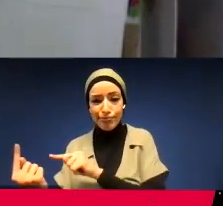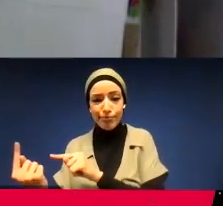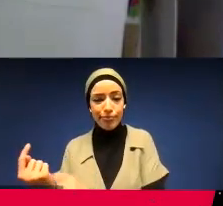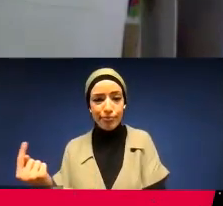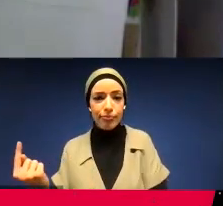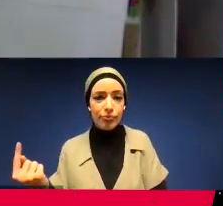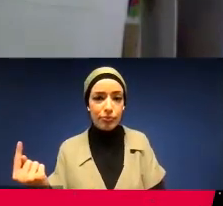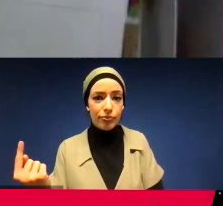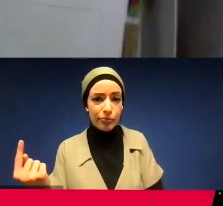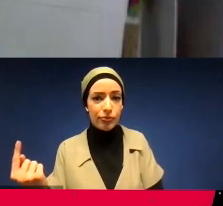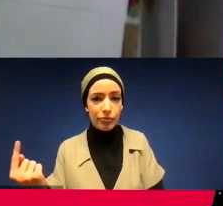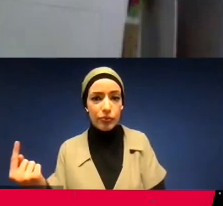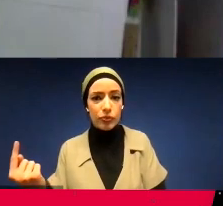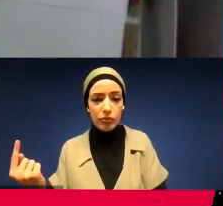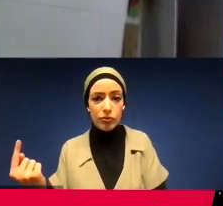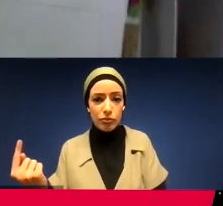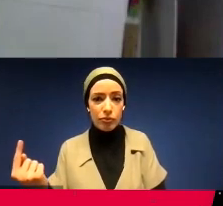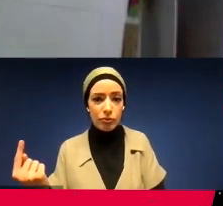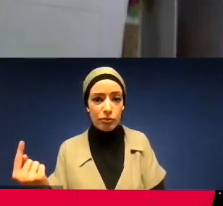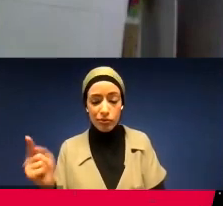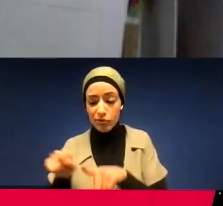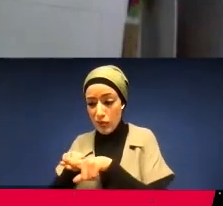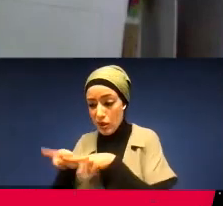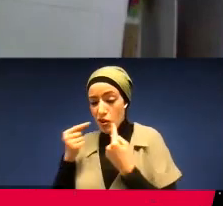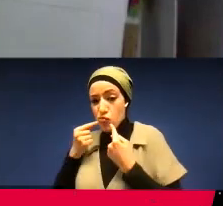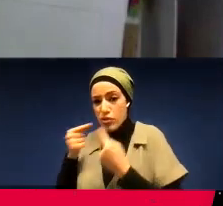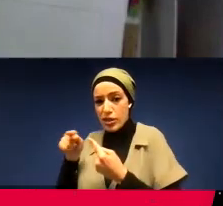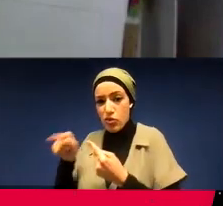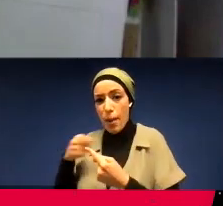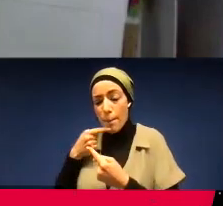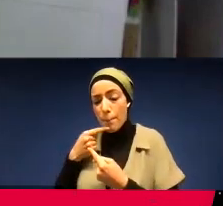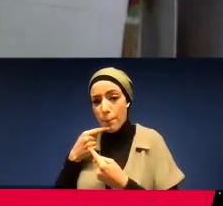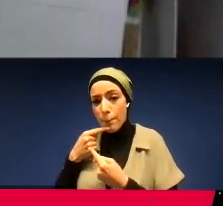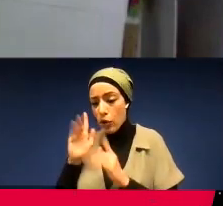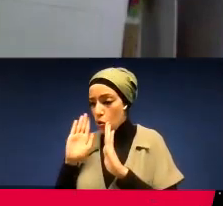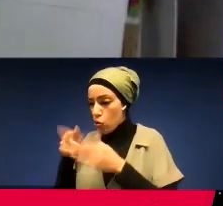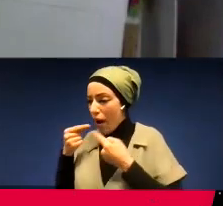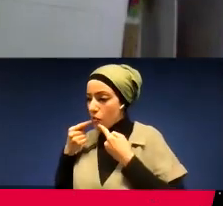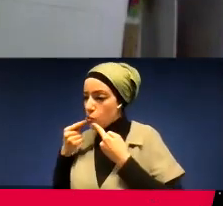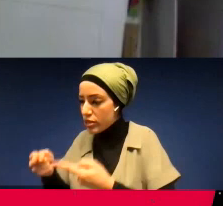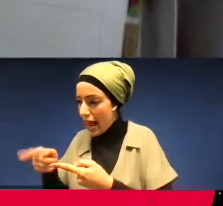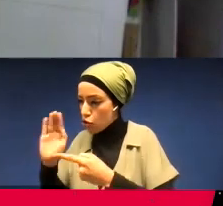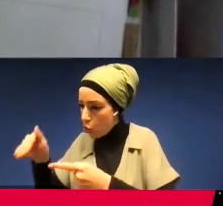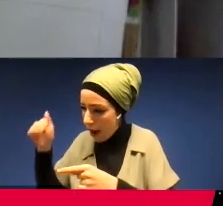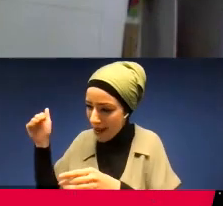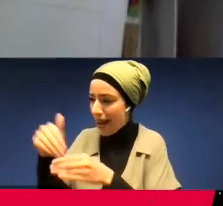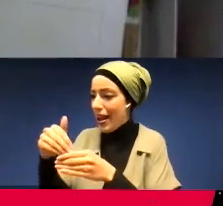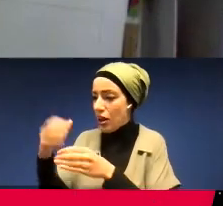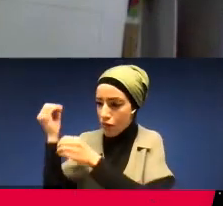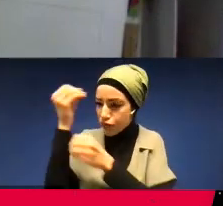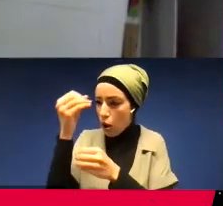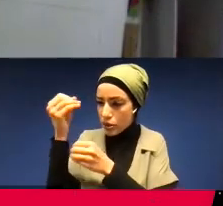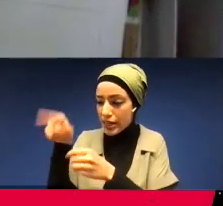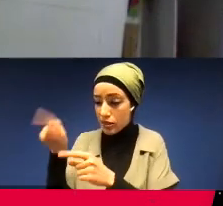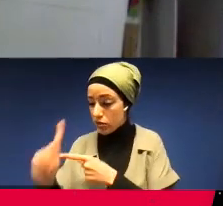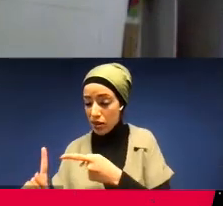the prosecutor attempted to tell him, oh, you have to confess. He said, no, I didn't do it. They showed him photos. No way, I'm